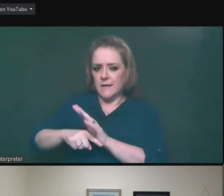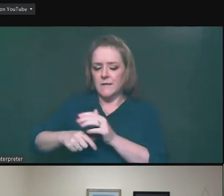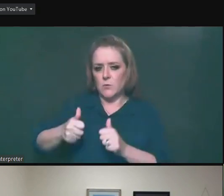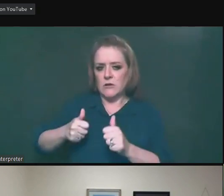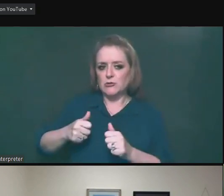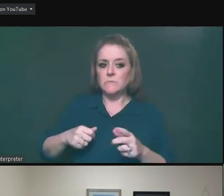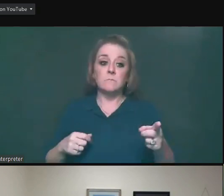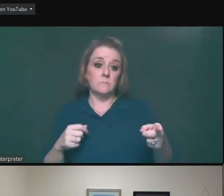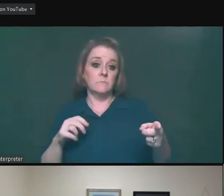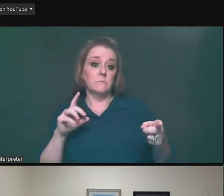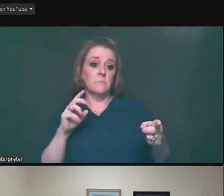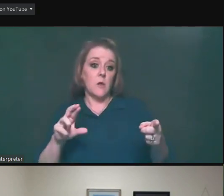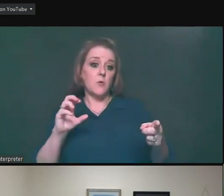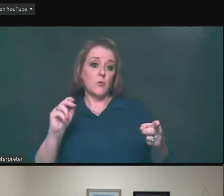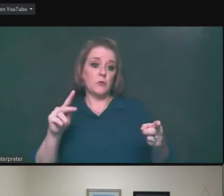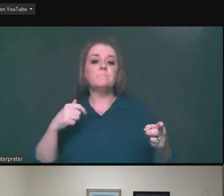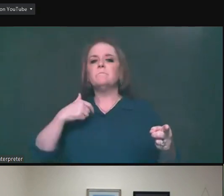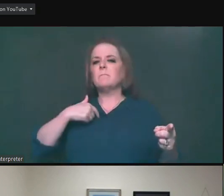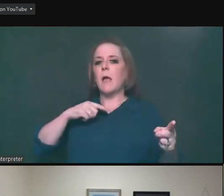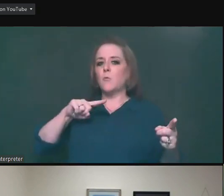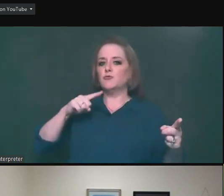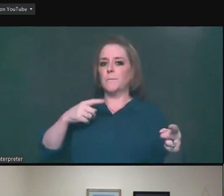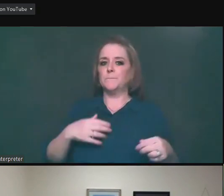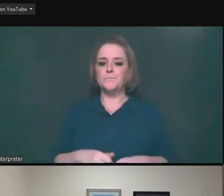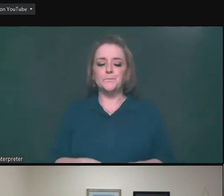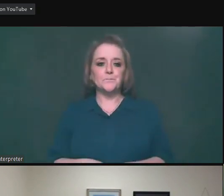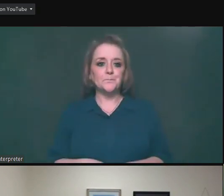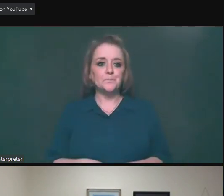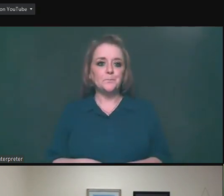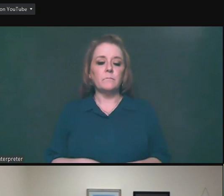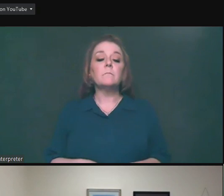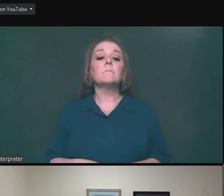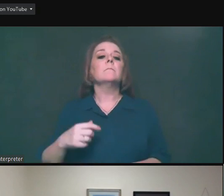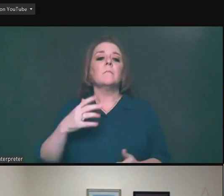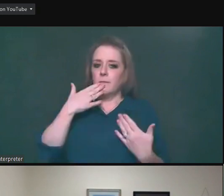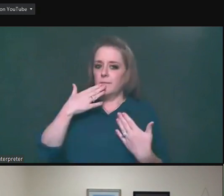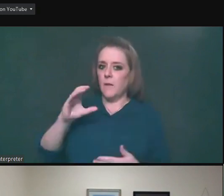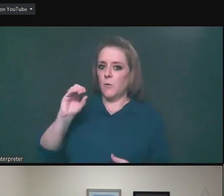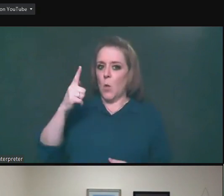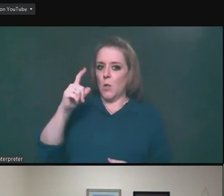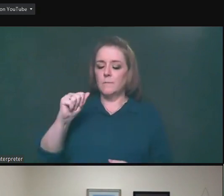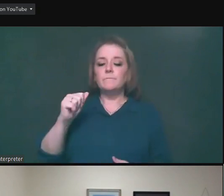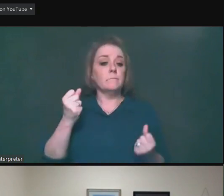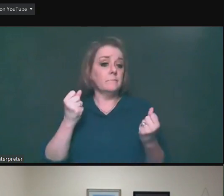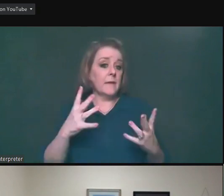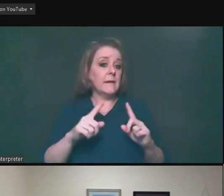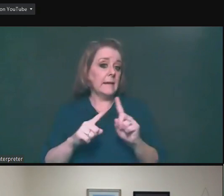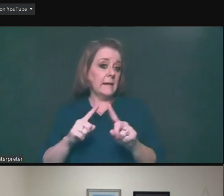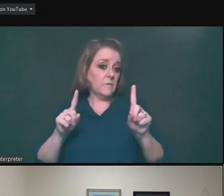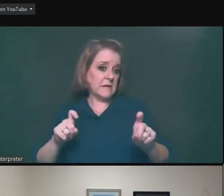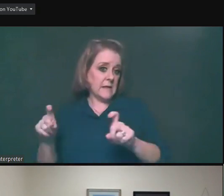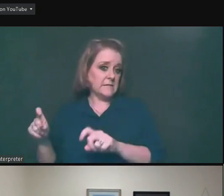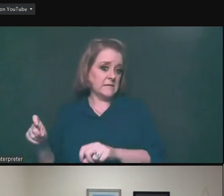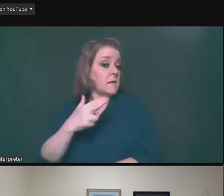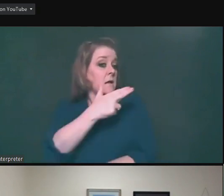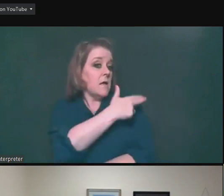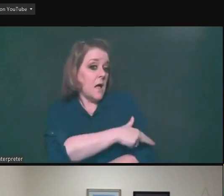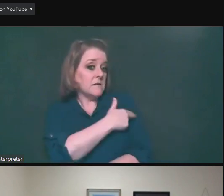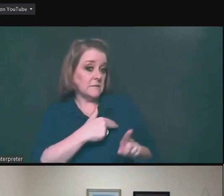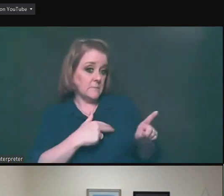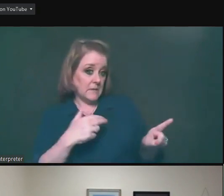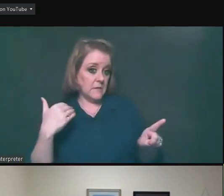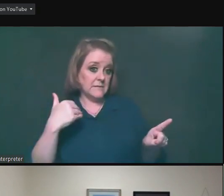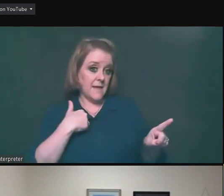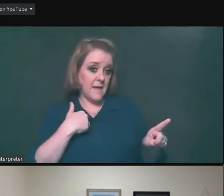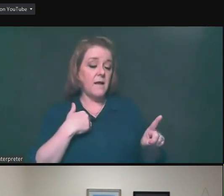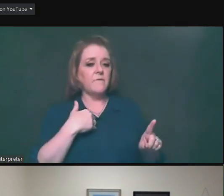Kathryn, I can start on that. Thank you, Olga. You know, there's a number of different tests. I know the ones that the hospitals are using are as